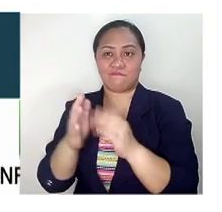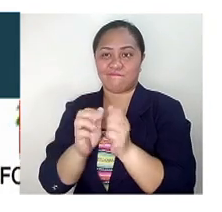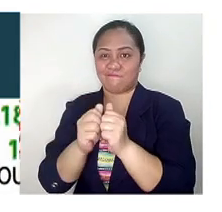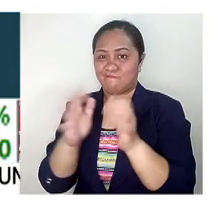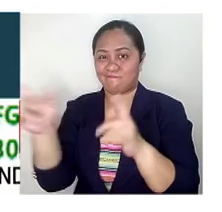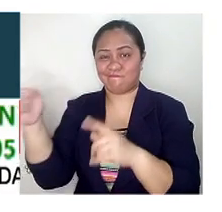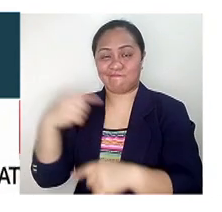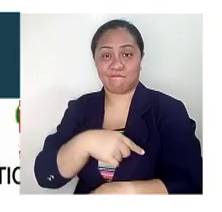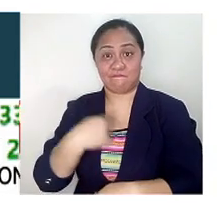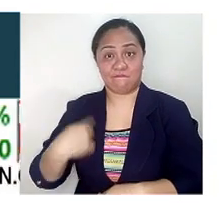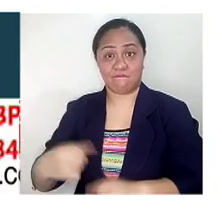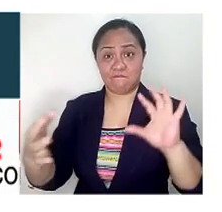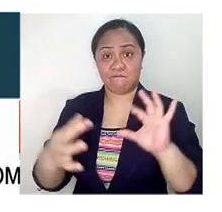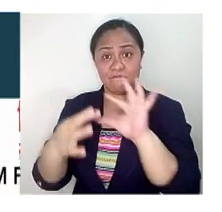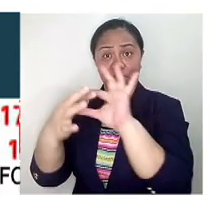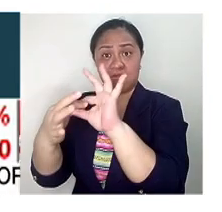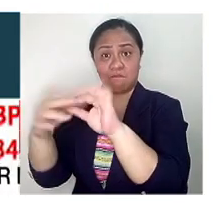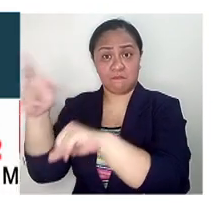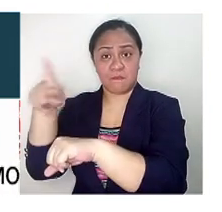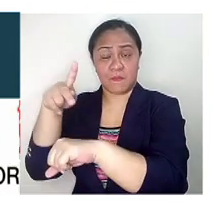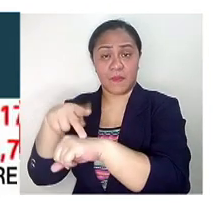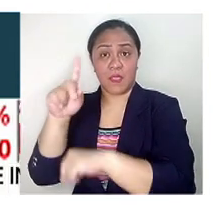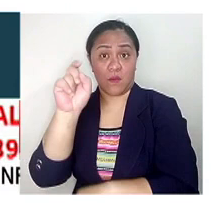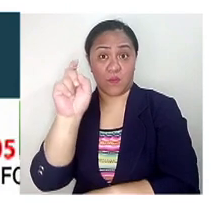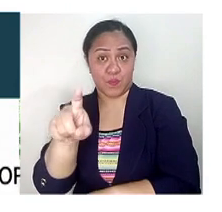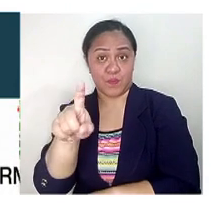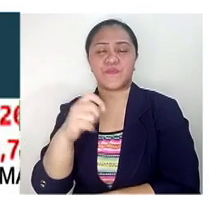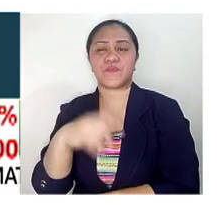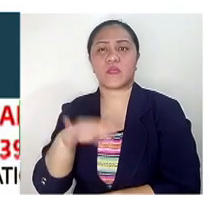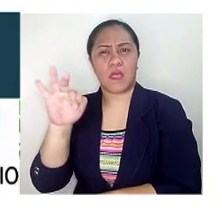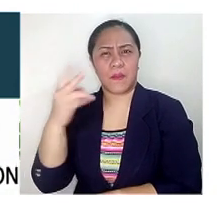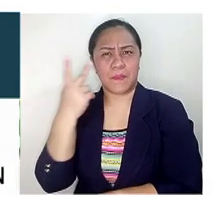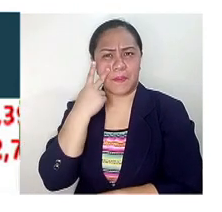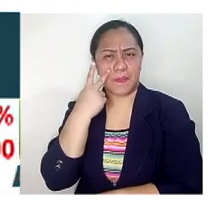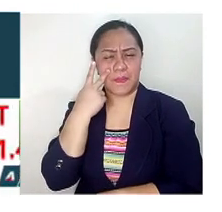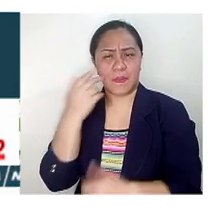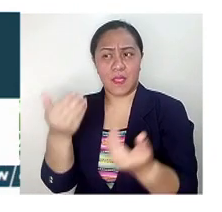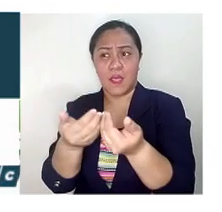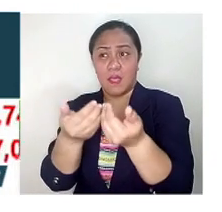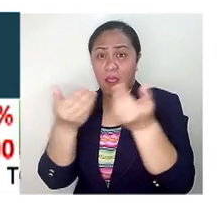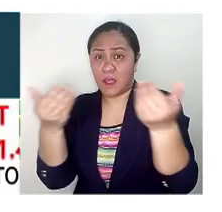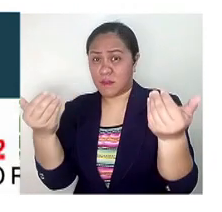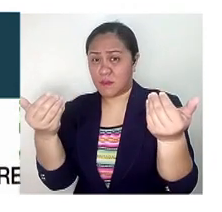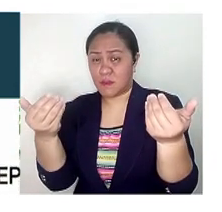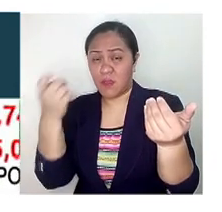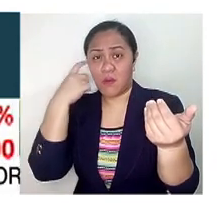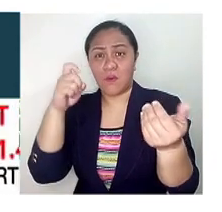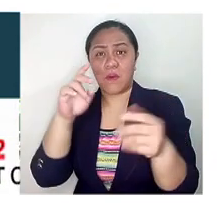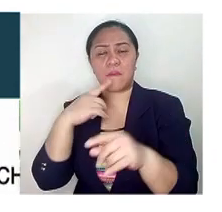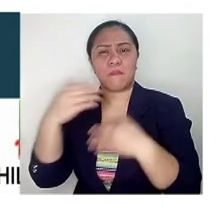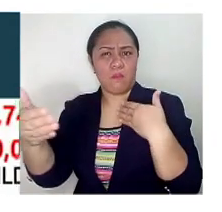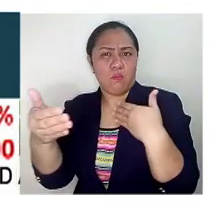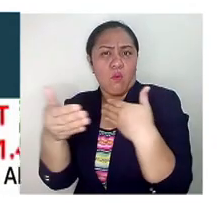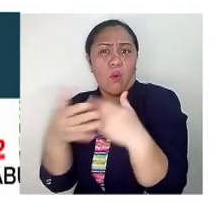with the Philippines. Is this something that can be seen separate and distinct from the close ties the Philippines has with